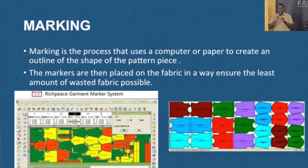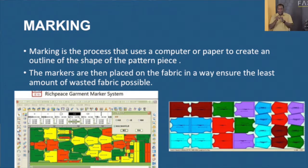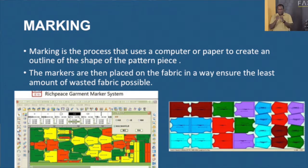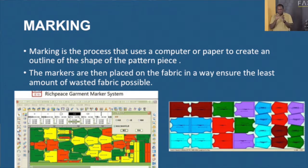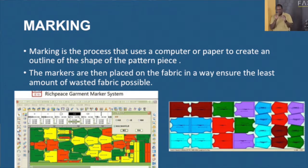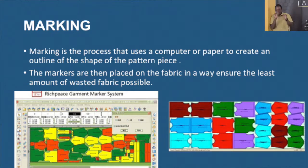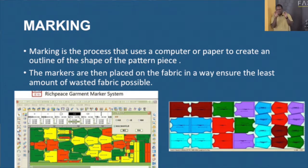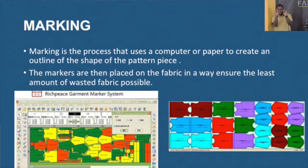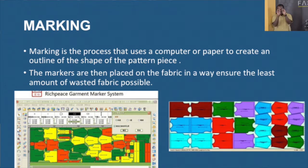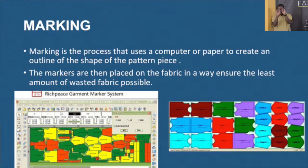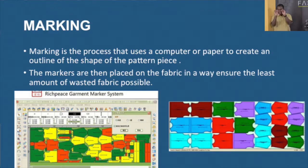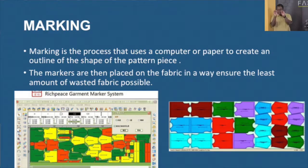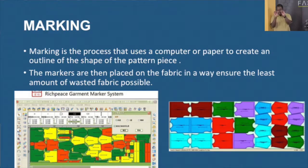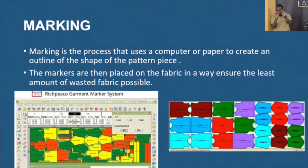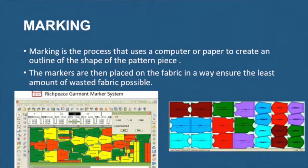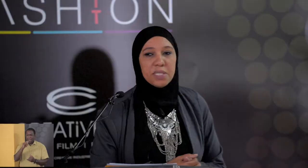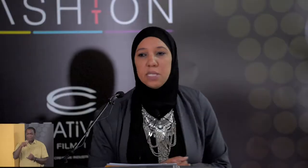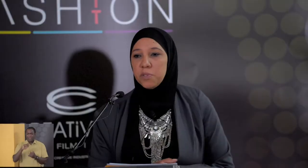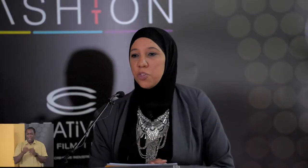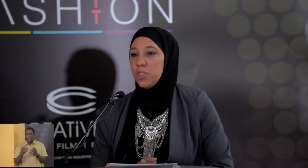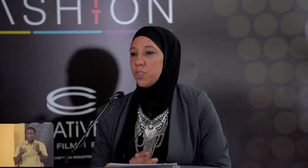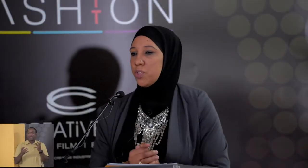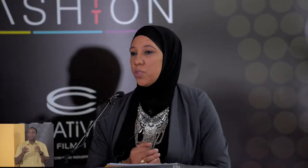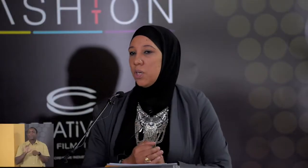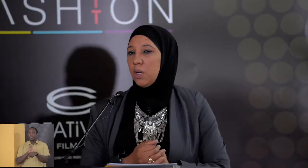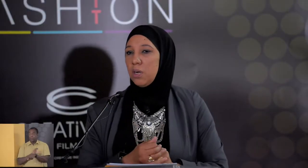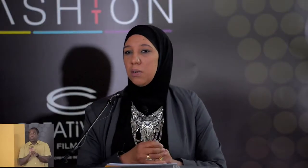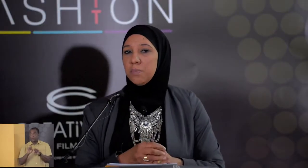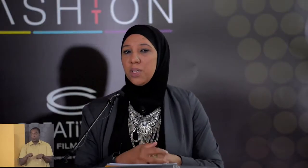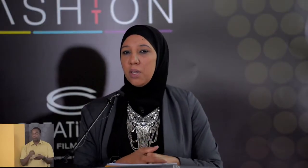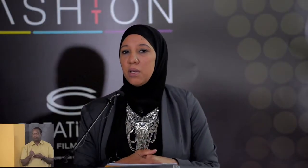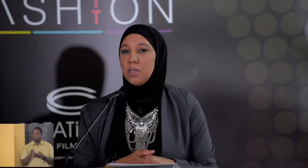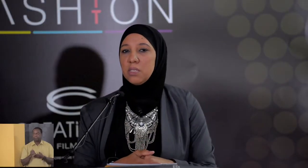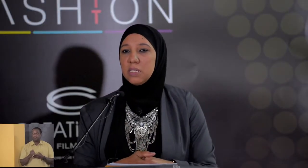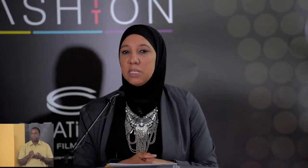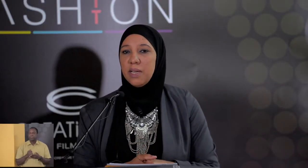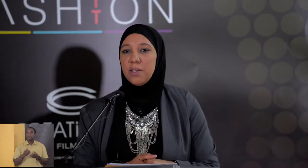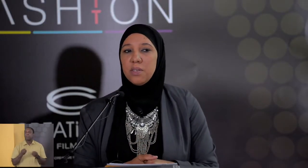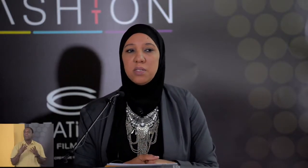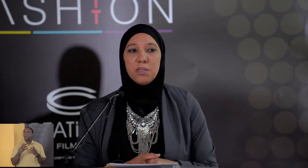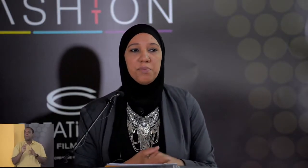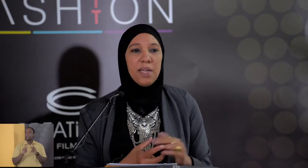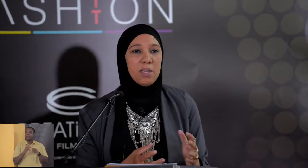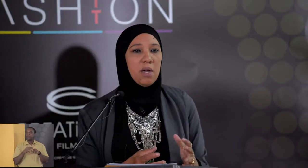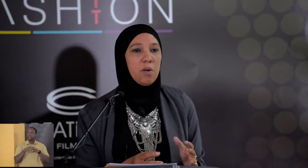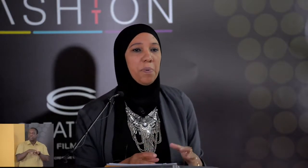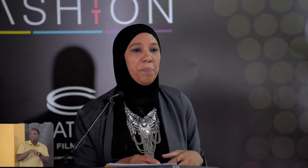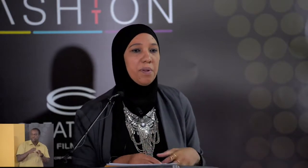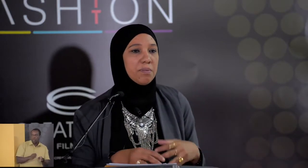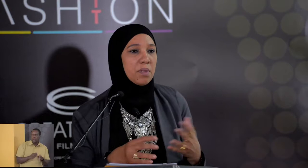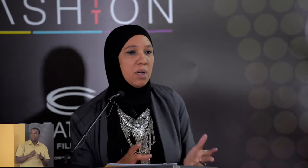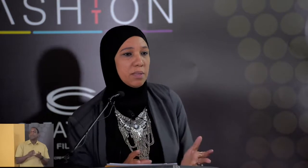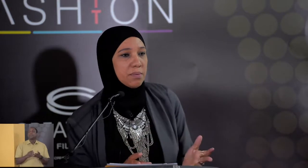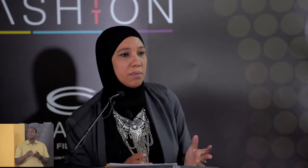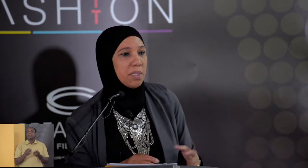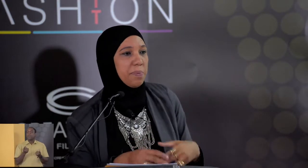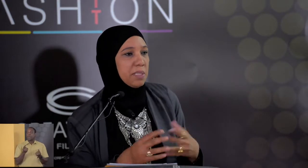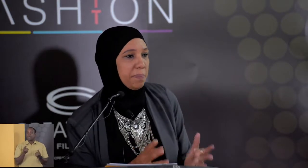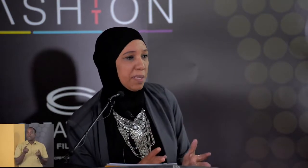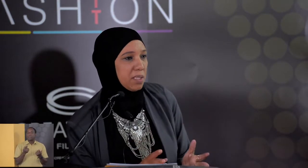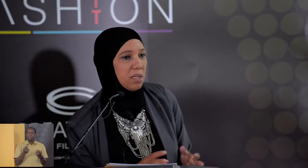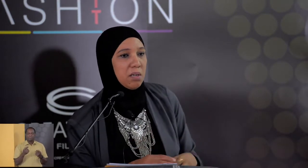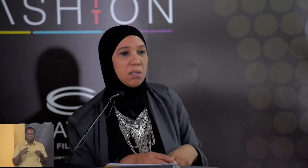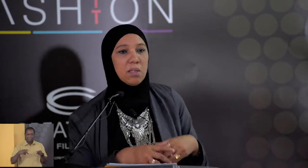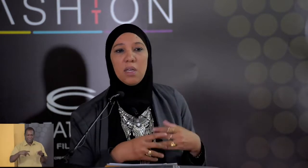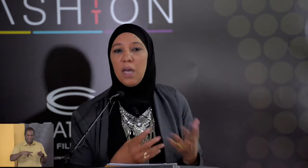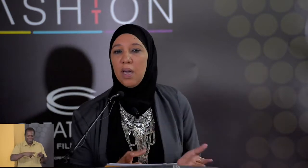wastage. Again, for as seamstress, tailors, designers, right now people cut, you put